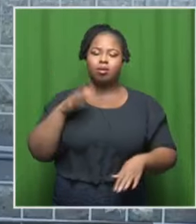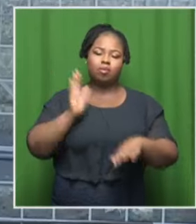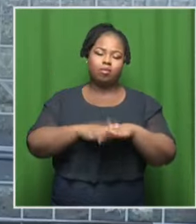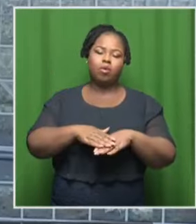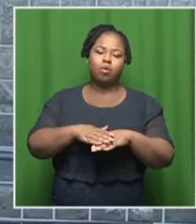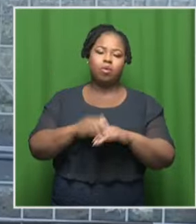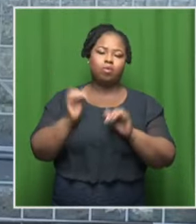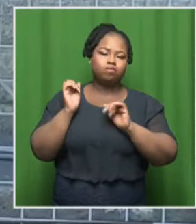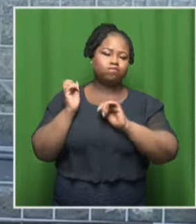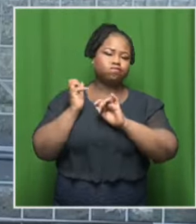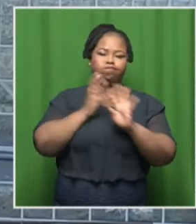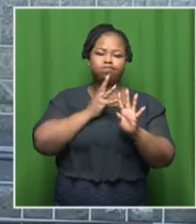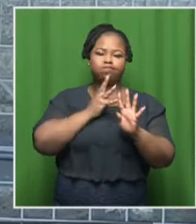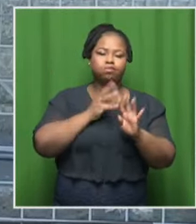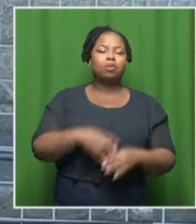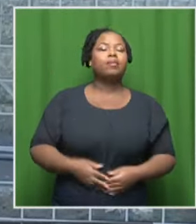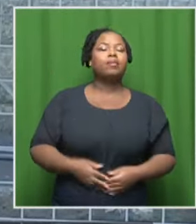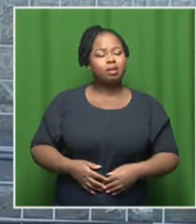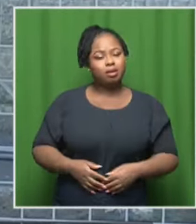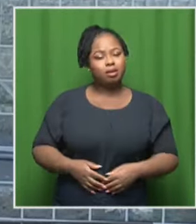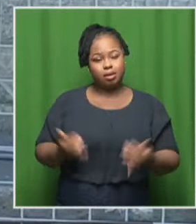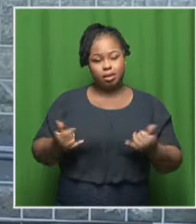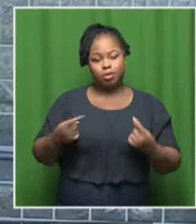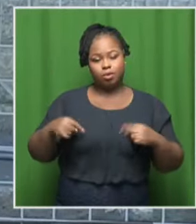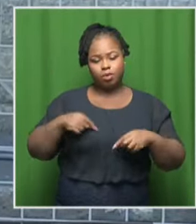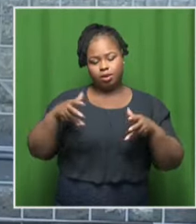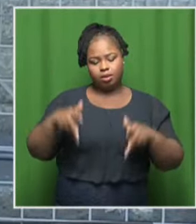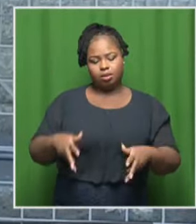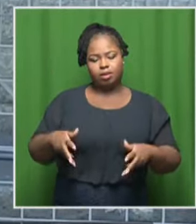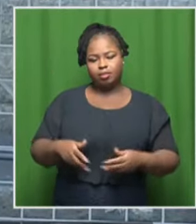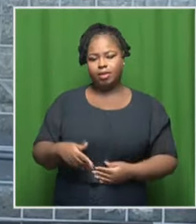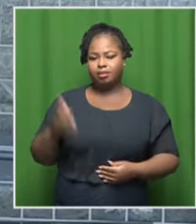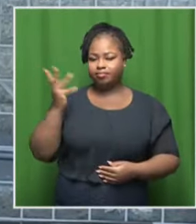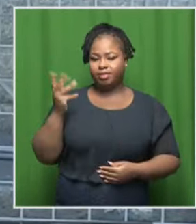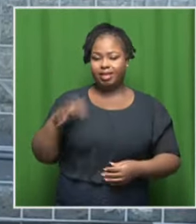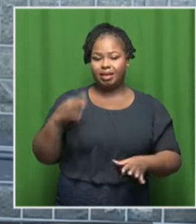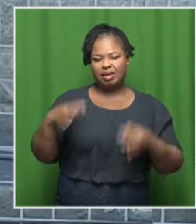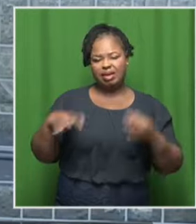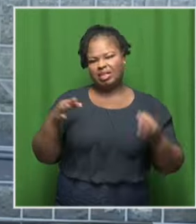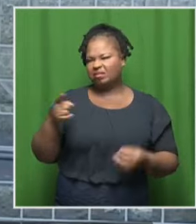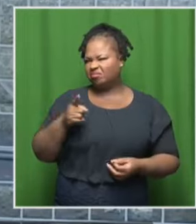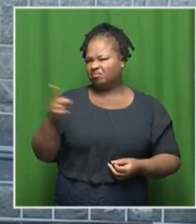seeing more going on. But for now, we are stationed here, and we will be speaking to analysts about what